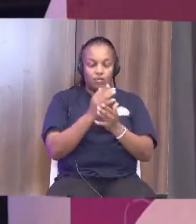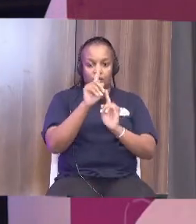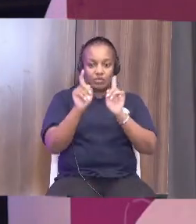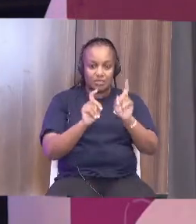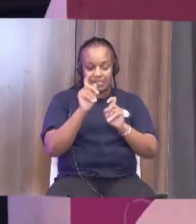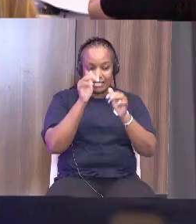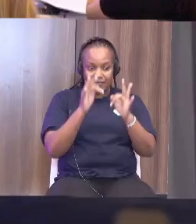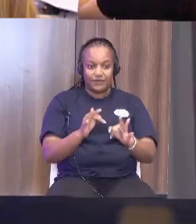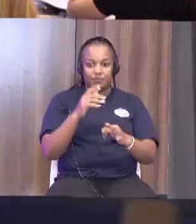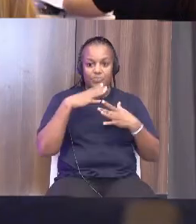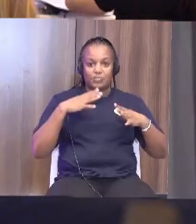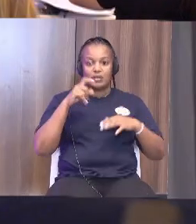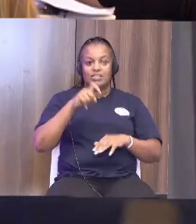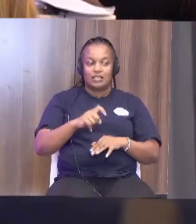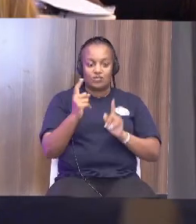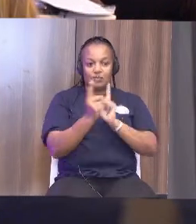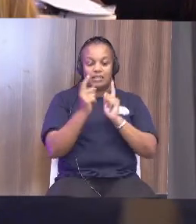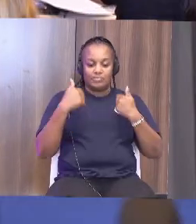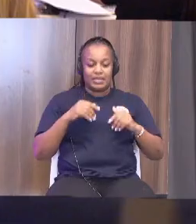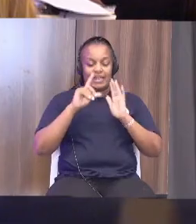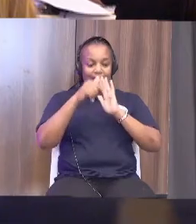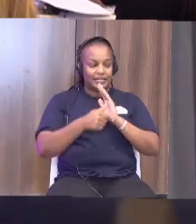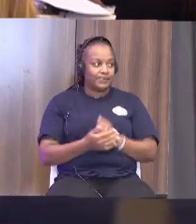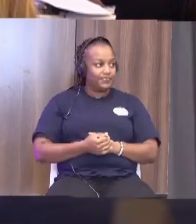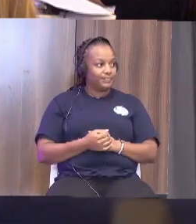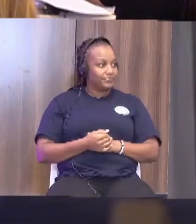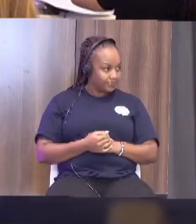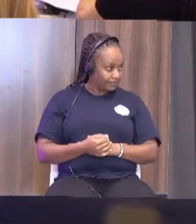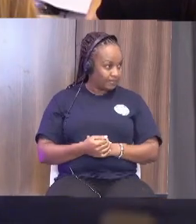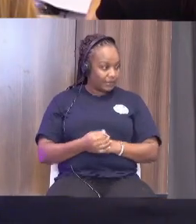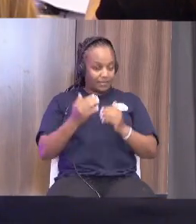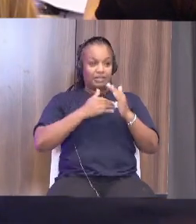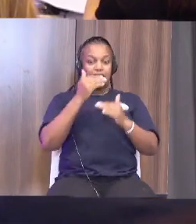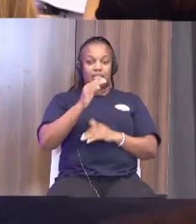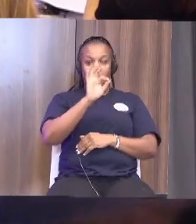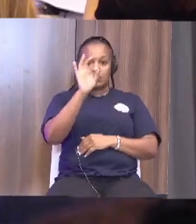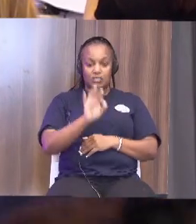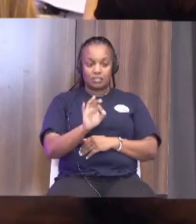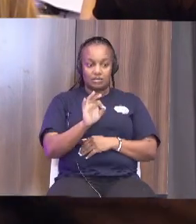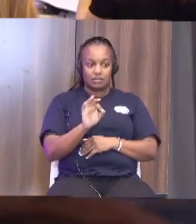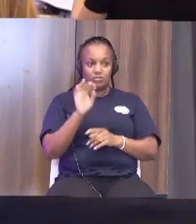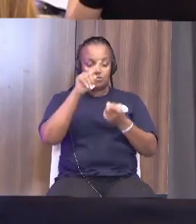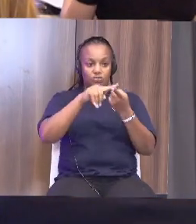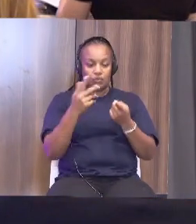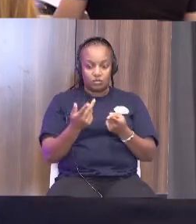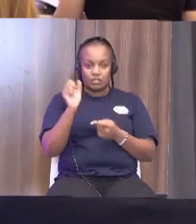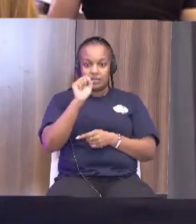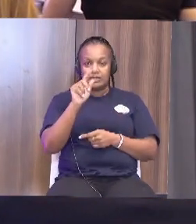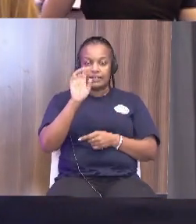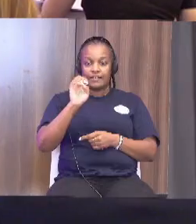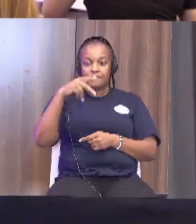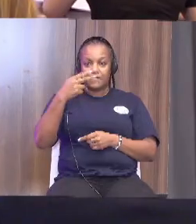later. Thank you, Barbara. The next question goes to